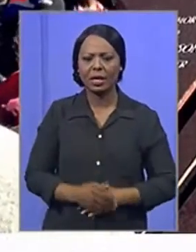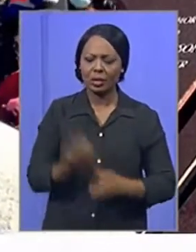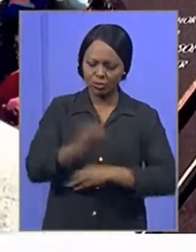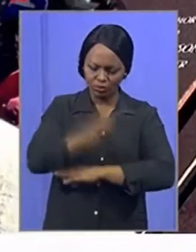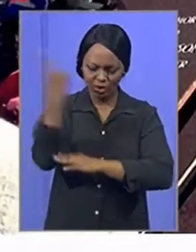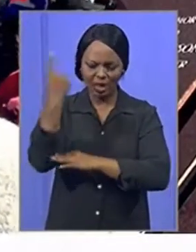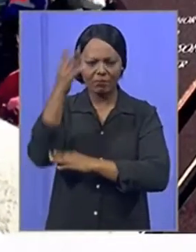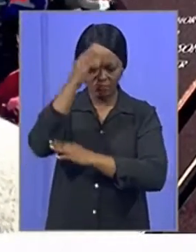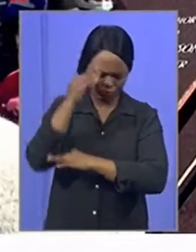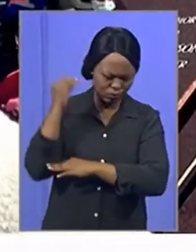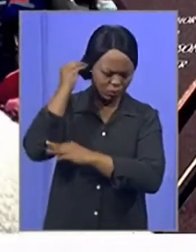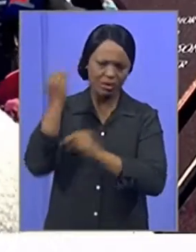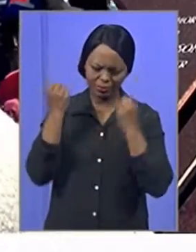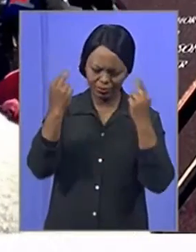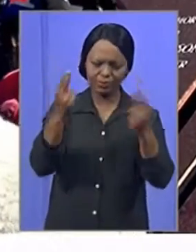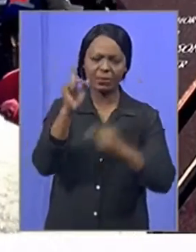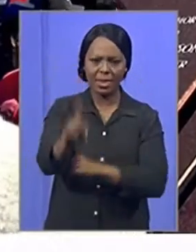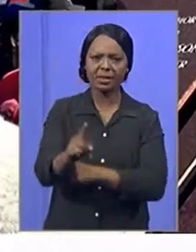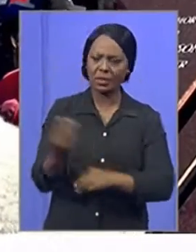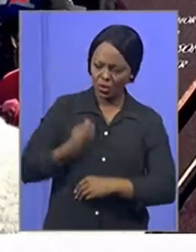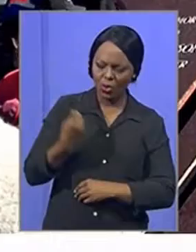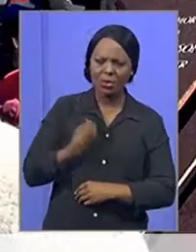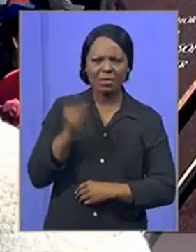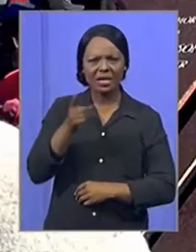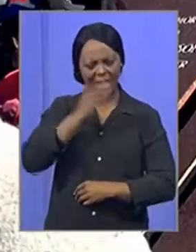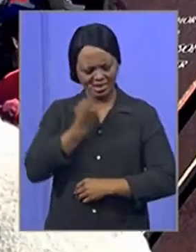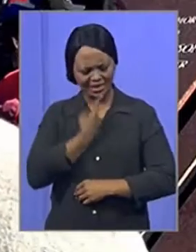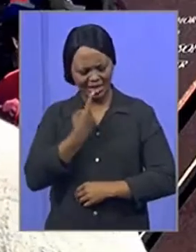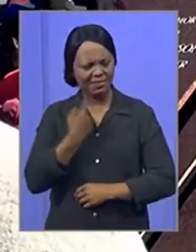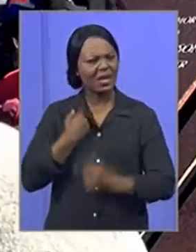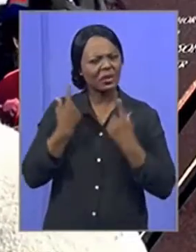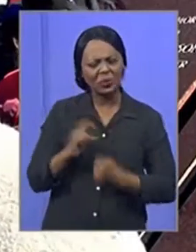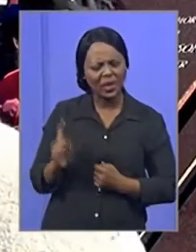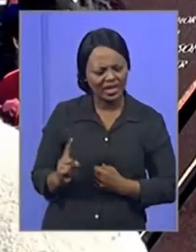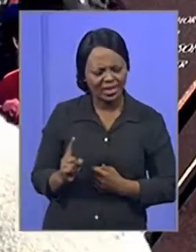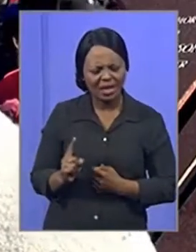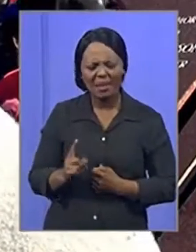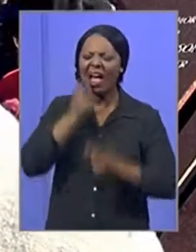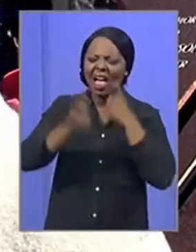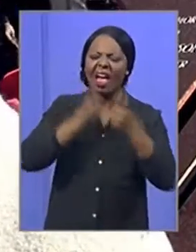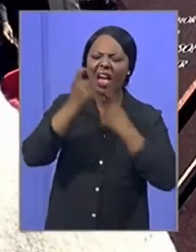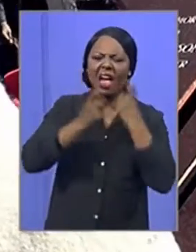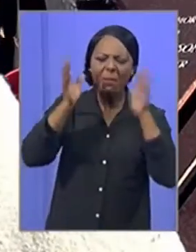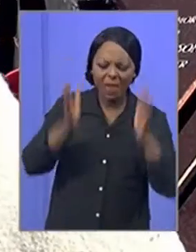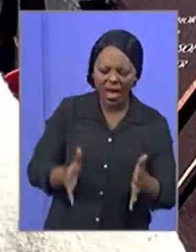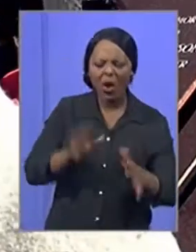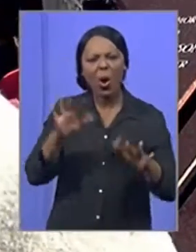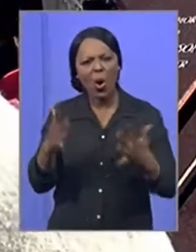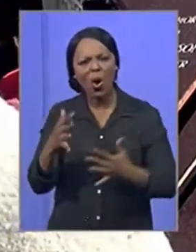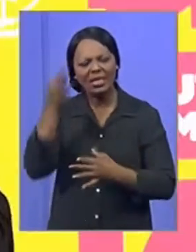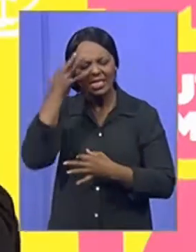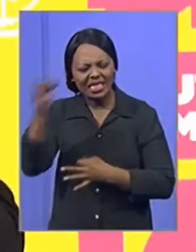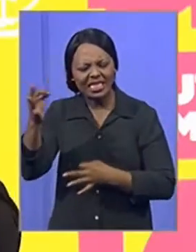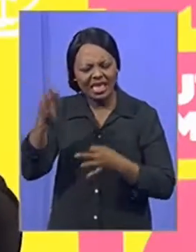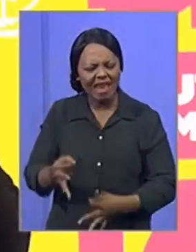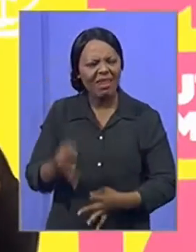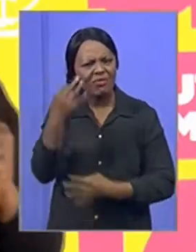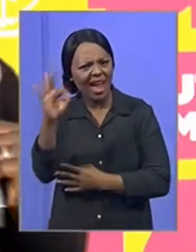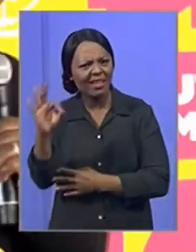stock. Even for our young people, what am I doing? Am I making noise, complaining, or am I making the right decisions for my life?